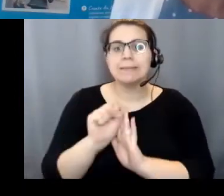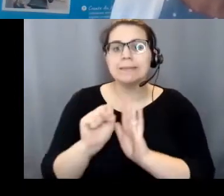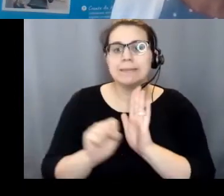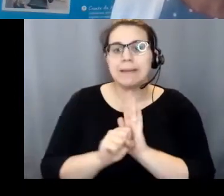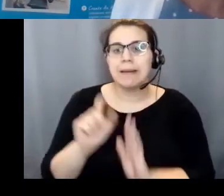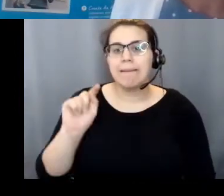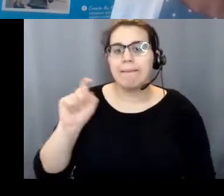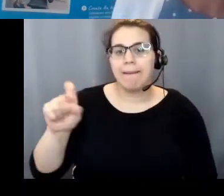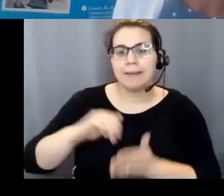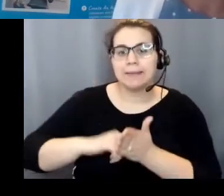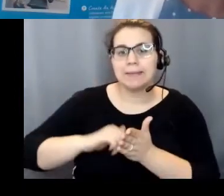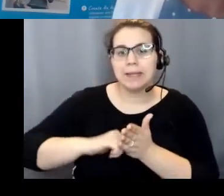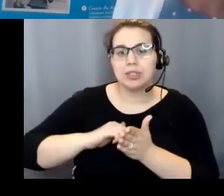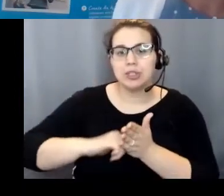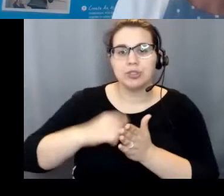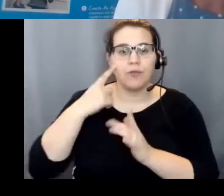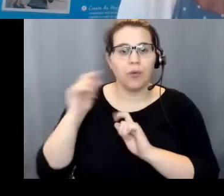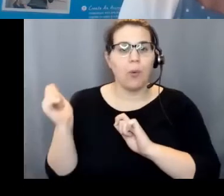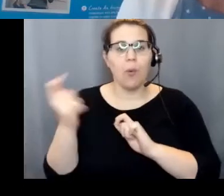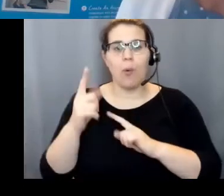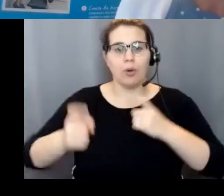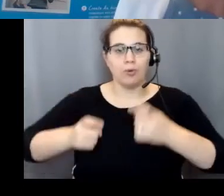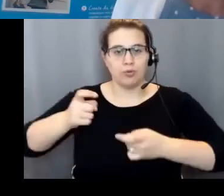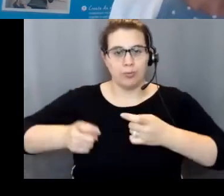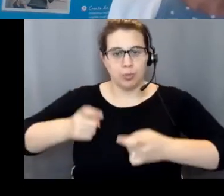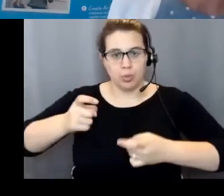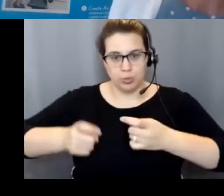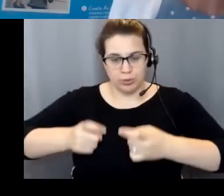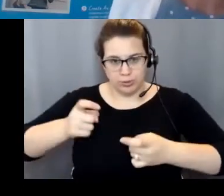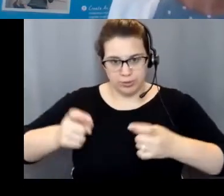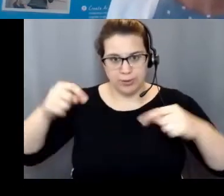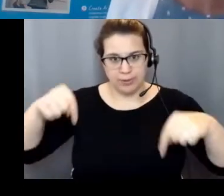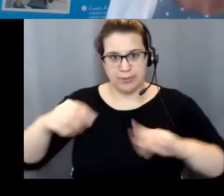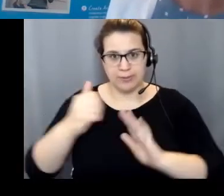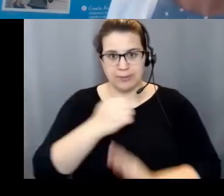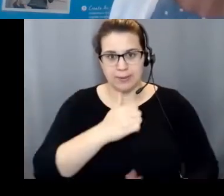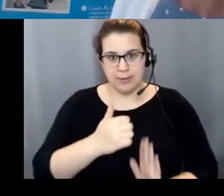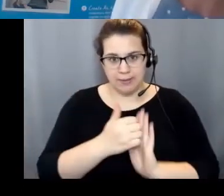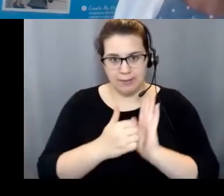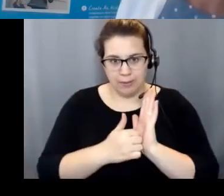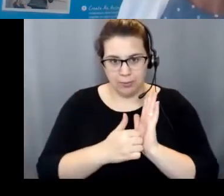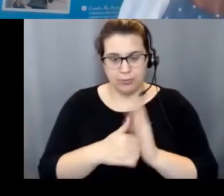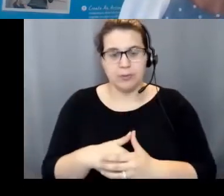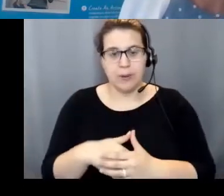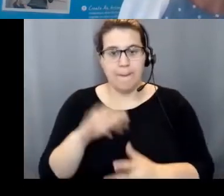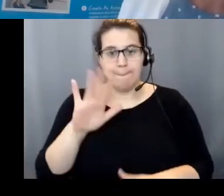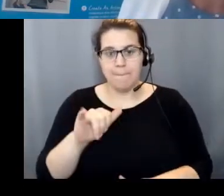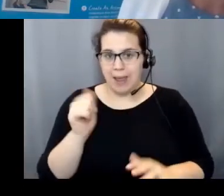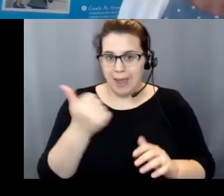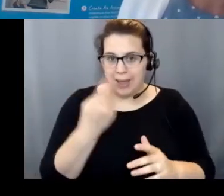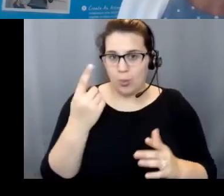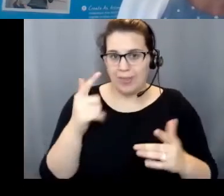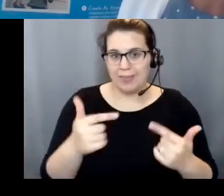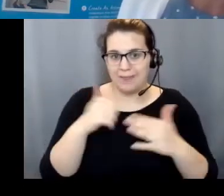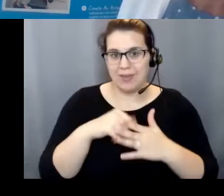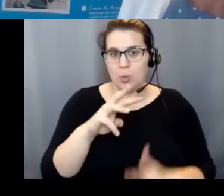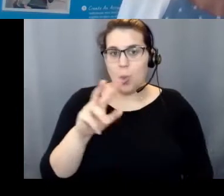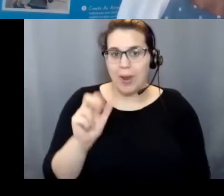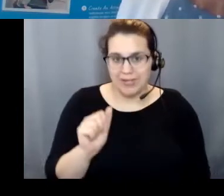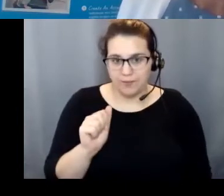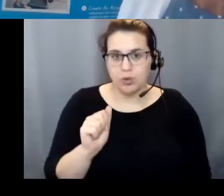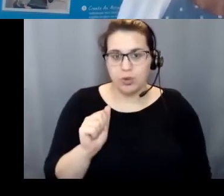all contributions made into the WVABLE account by the West Virginia resident and taxpayer, and that's dollar for